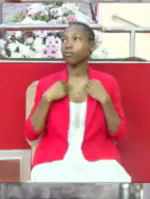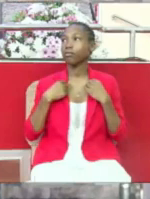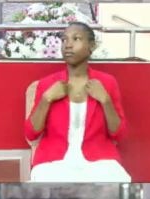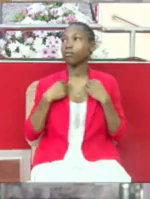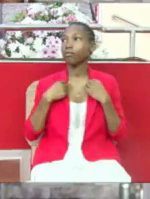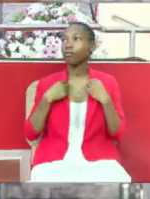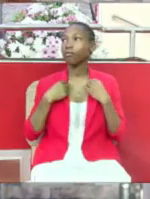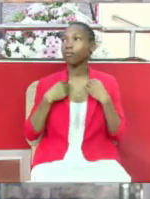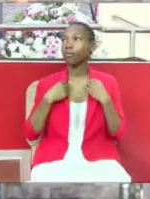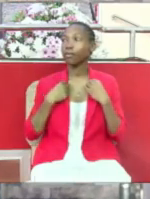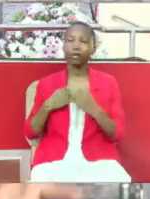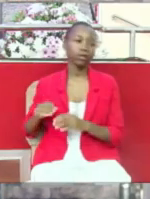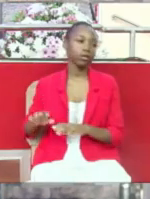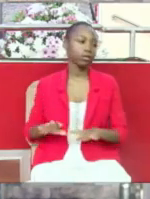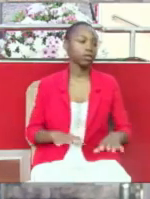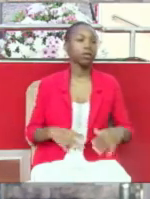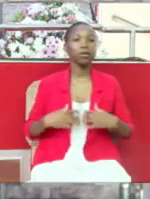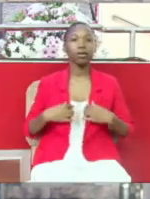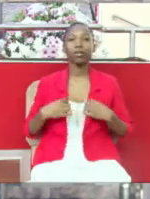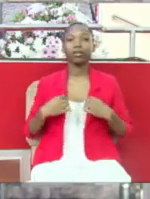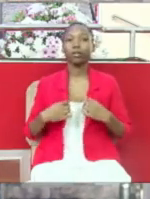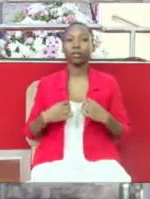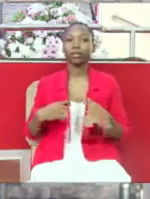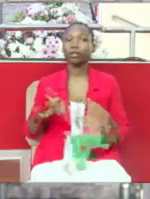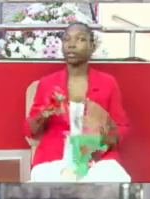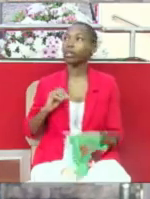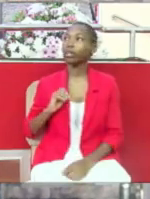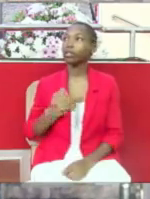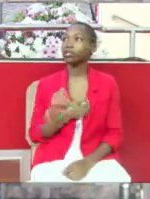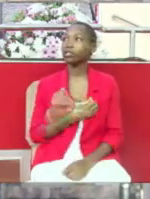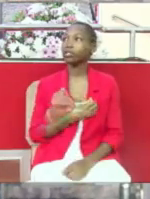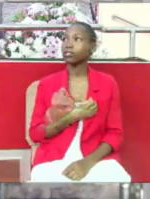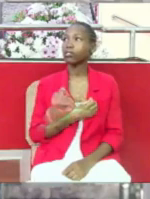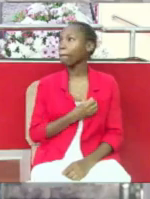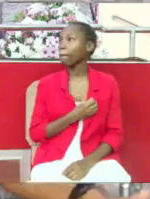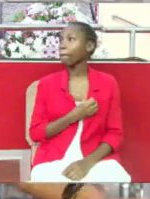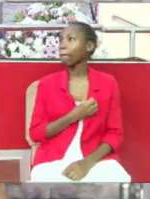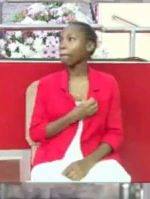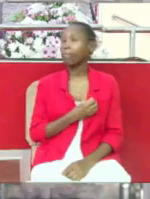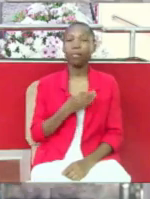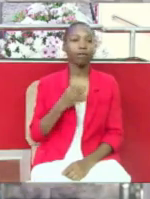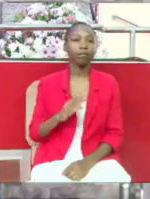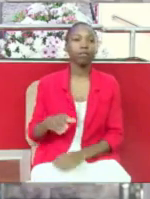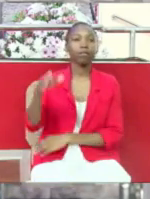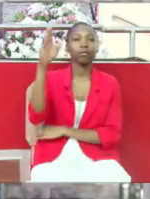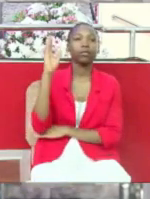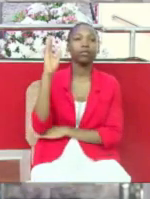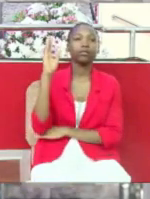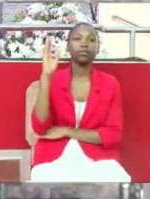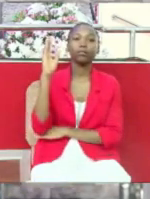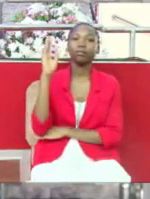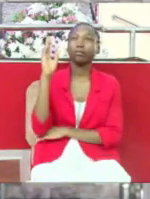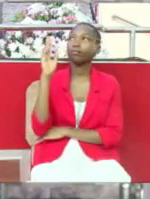down their cloaks. Walichukua mavazi yao yakaeka chini. For him. Kwake, kwa sababu